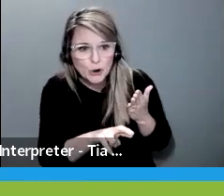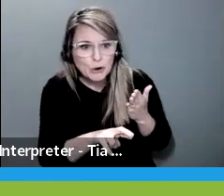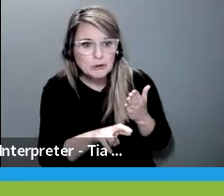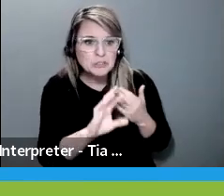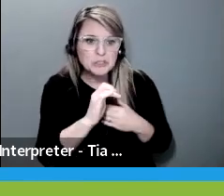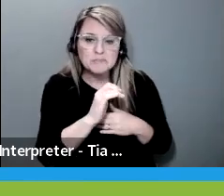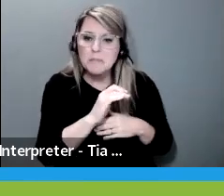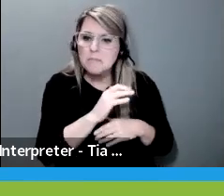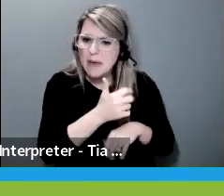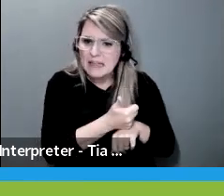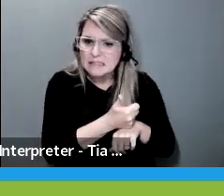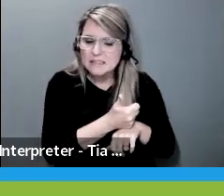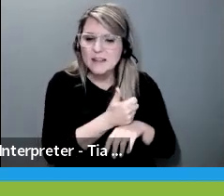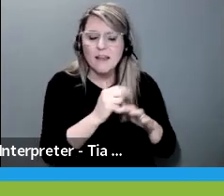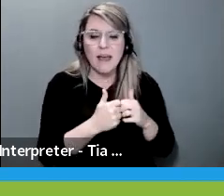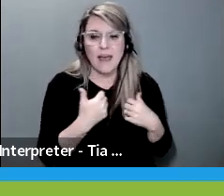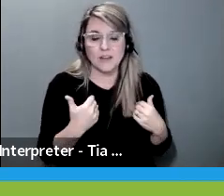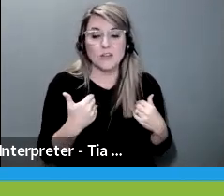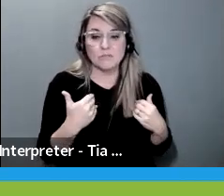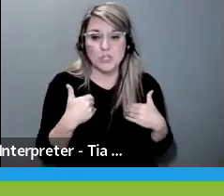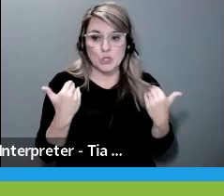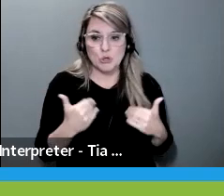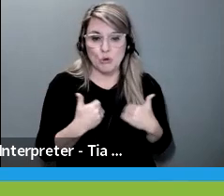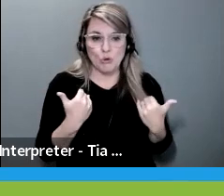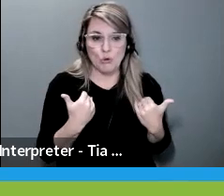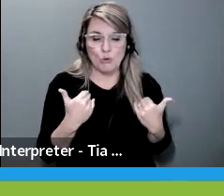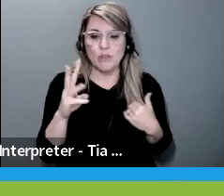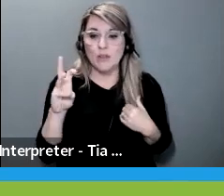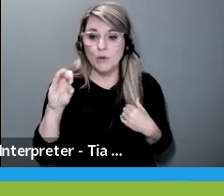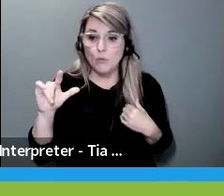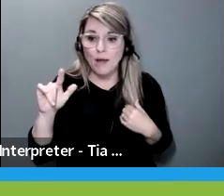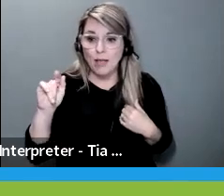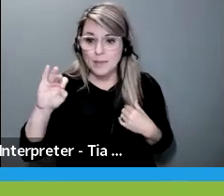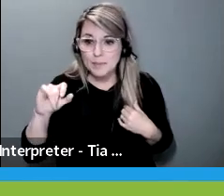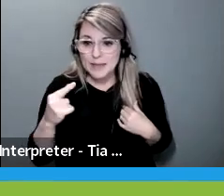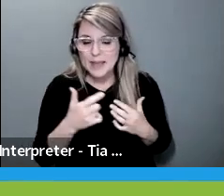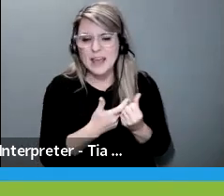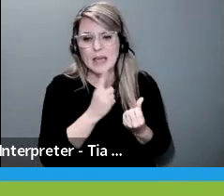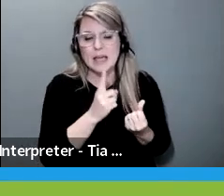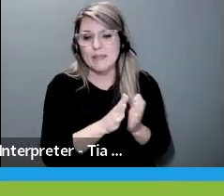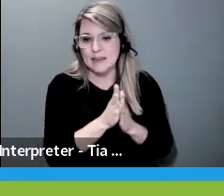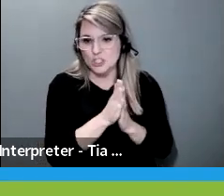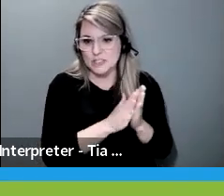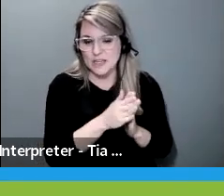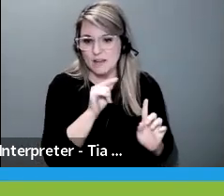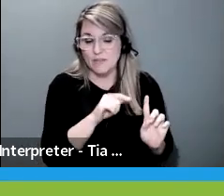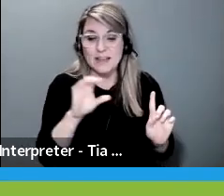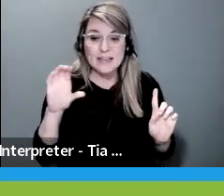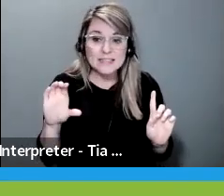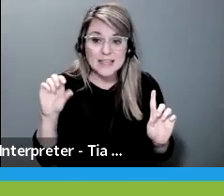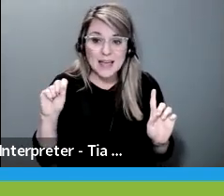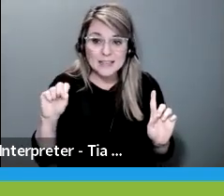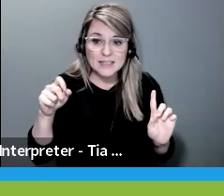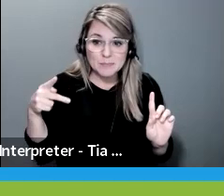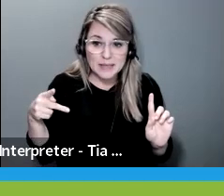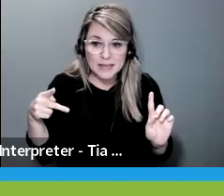research-based and youth well-being oriented initiative. All right, so CSSP changed the narrative